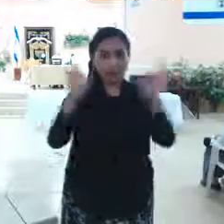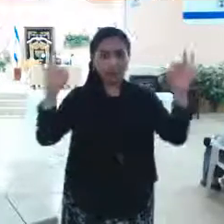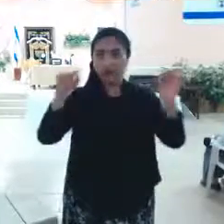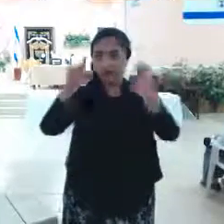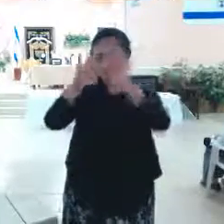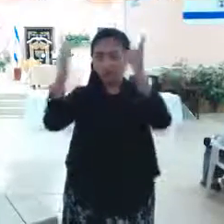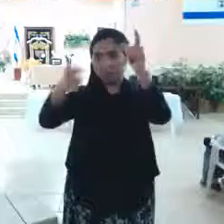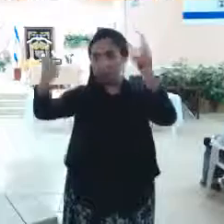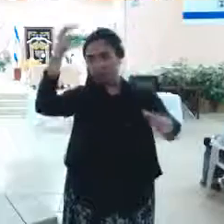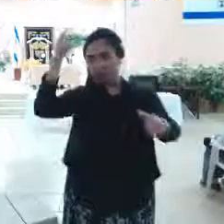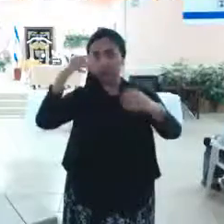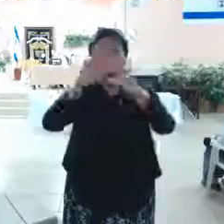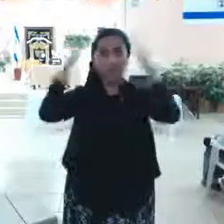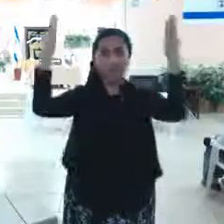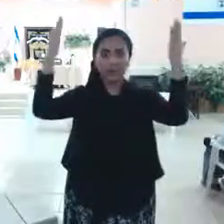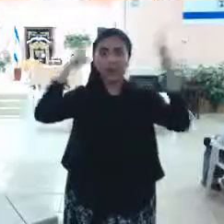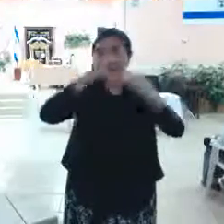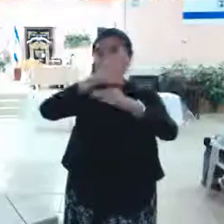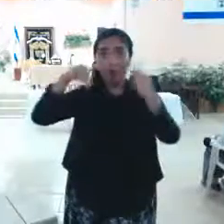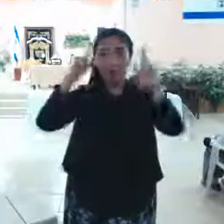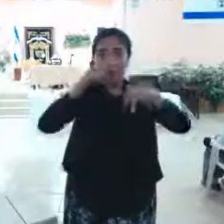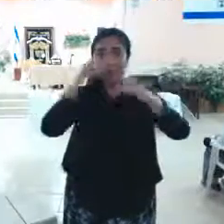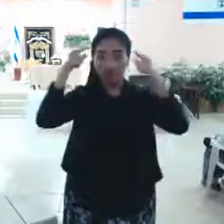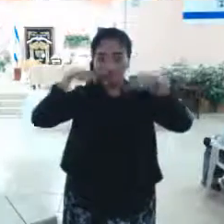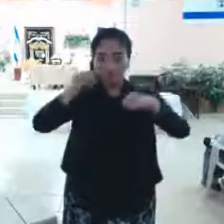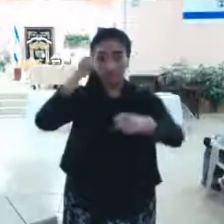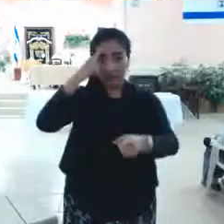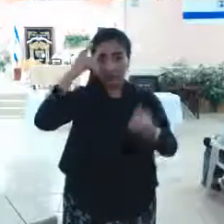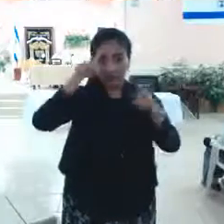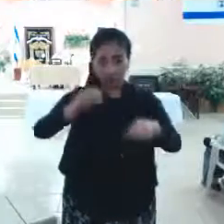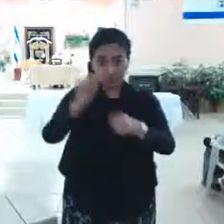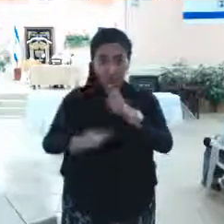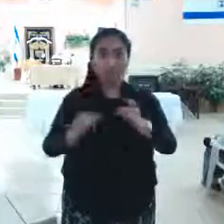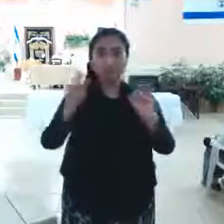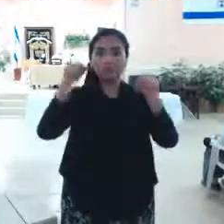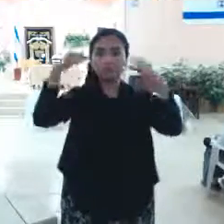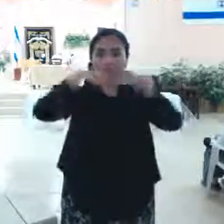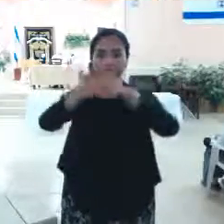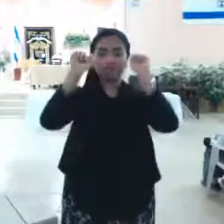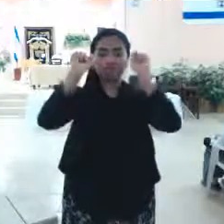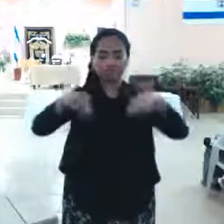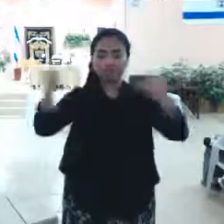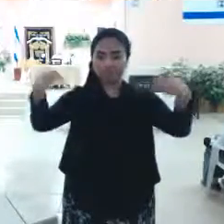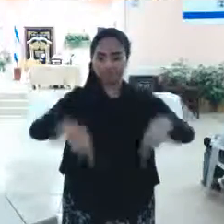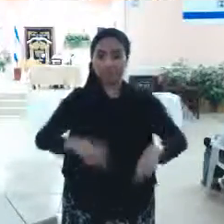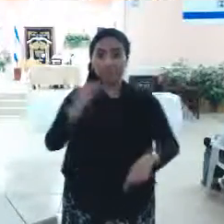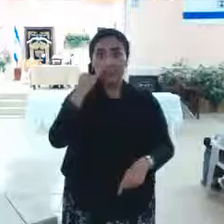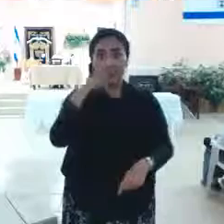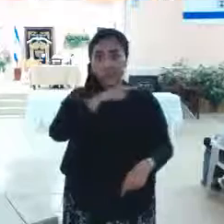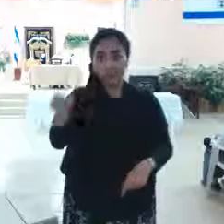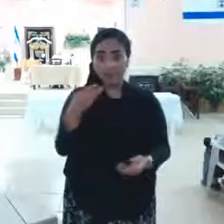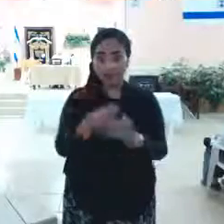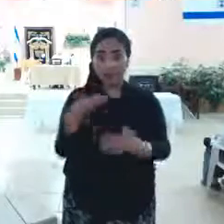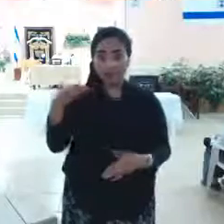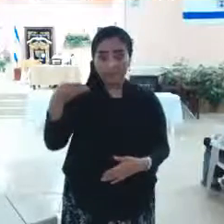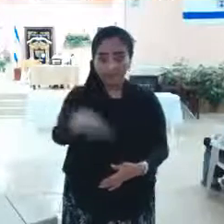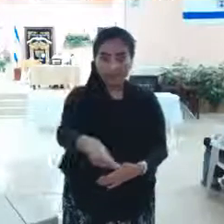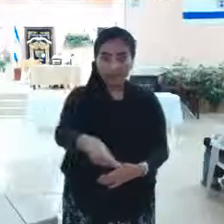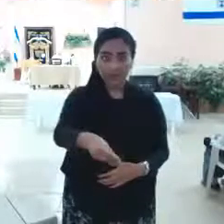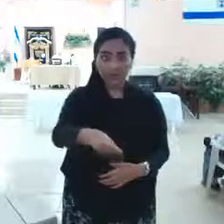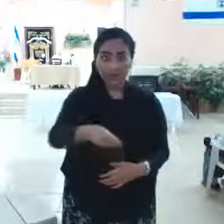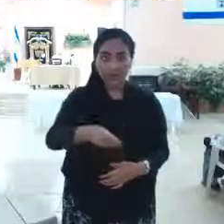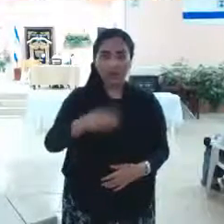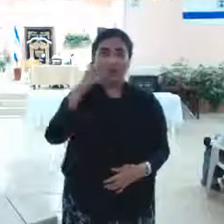the feast. No, here is not the feast. The door is open, and it's open. It's big, and all of the one that comes in the covenant is welcome. And if you put a